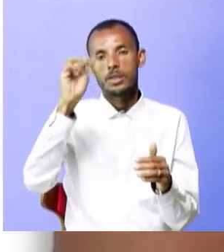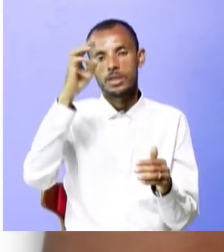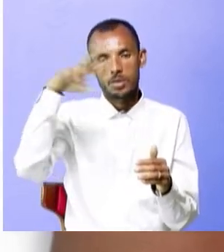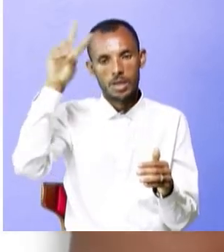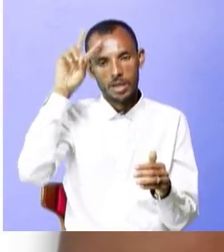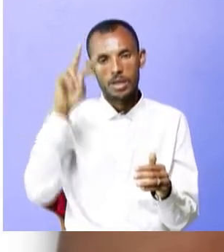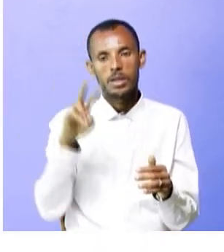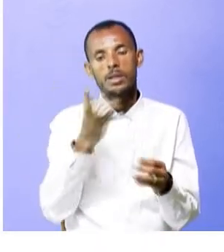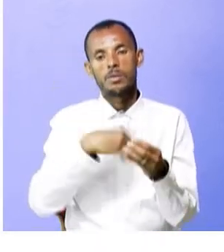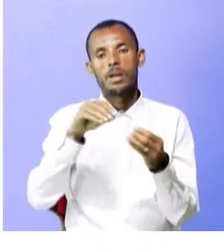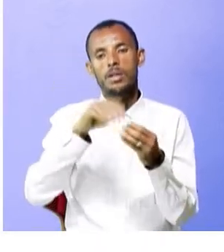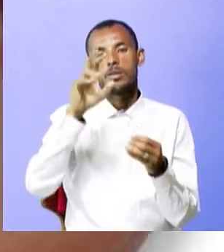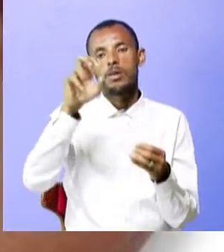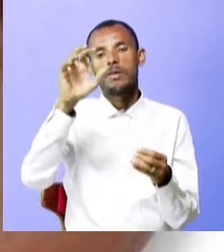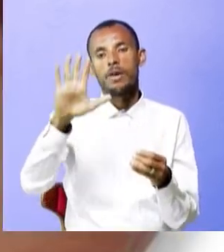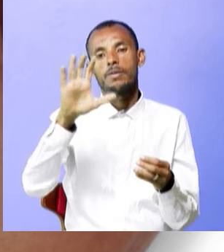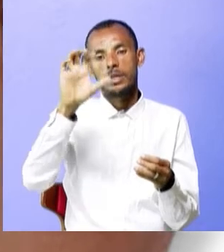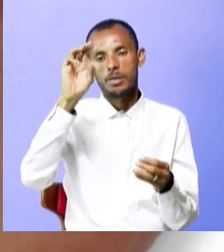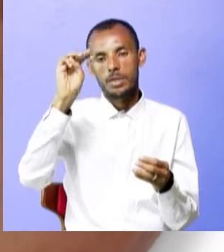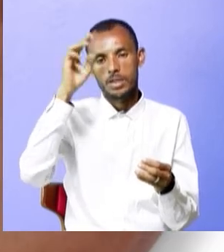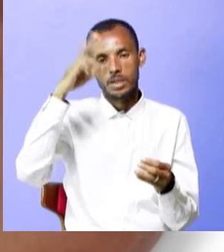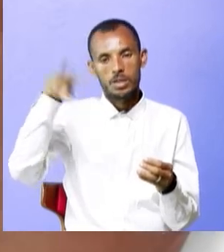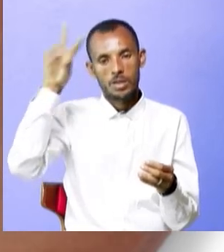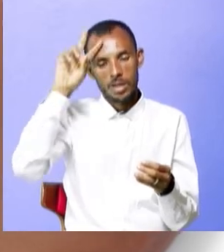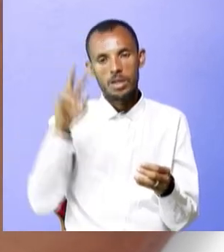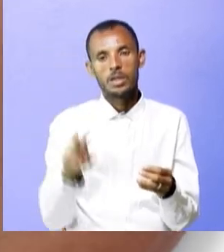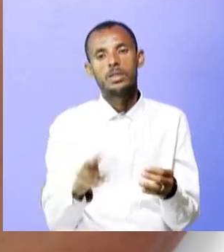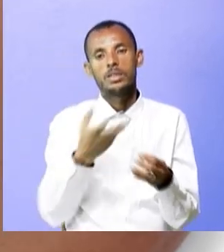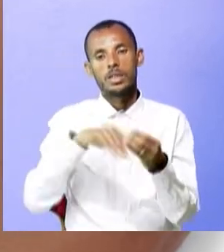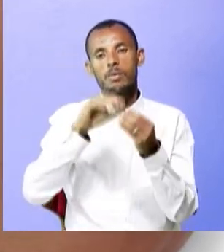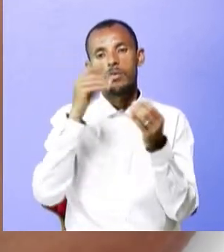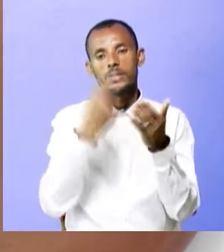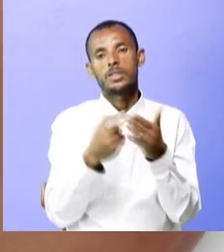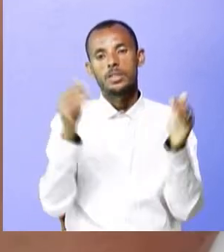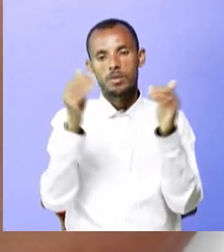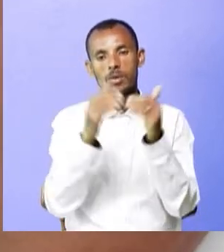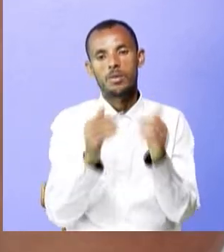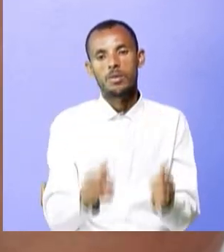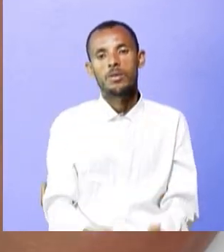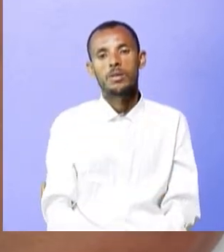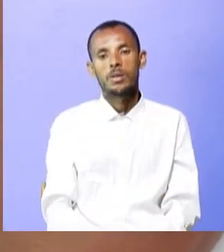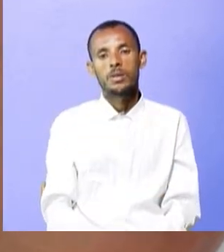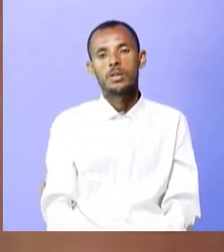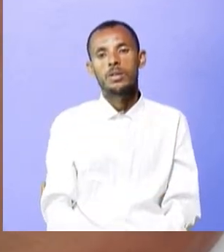square plus 25 centimeter square. Okay, the sum of these two becomes